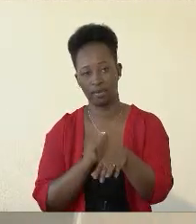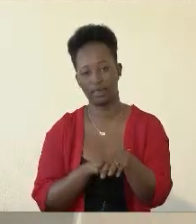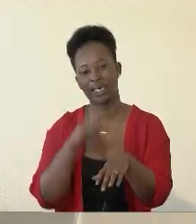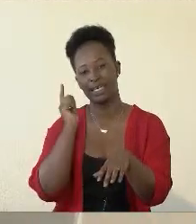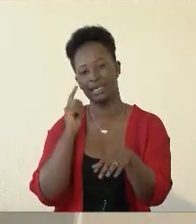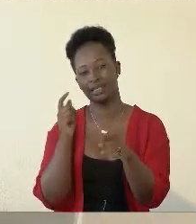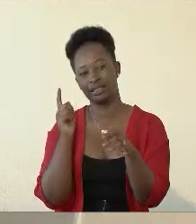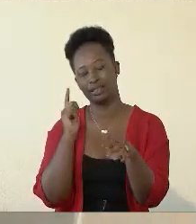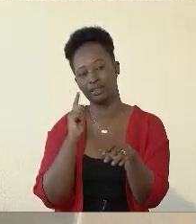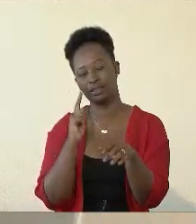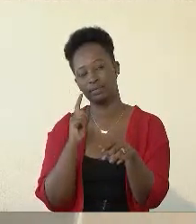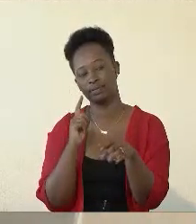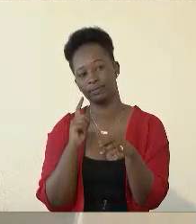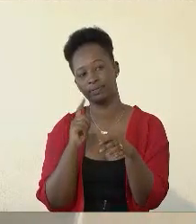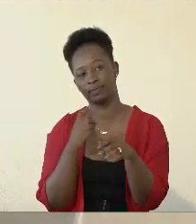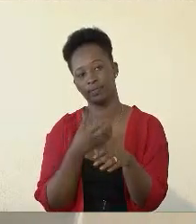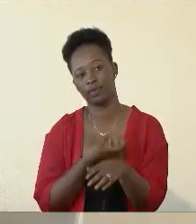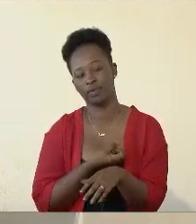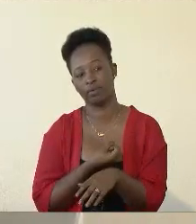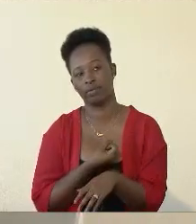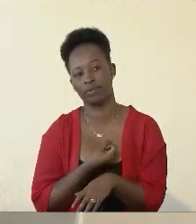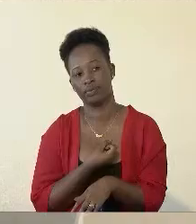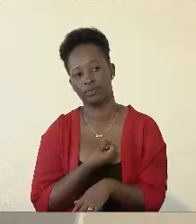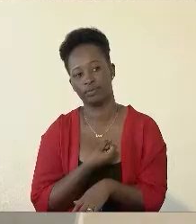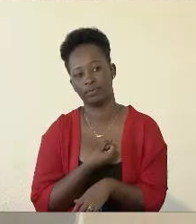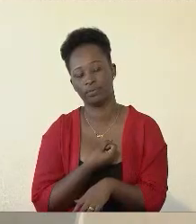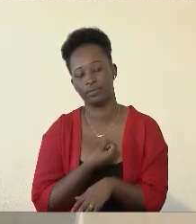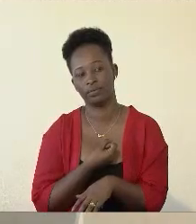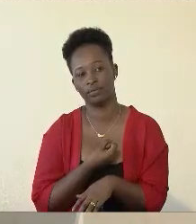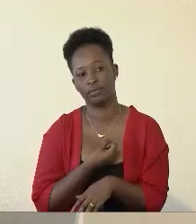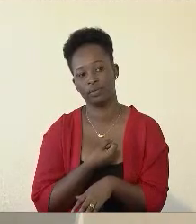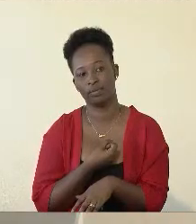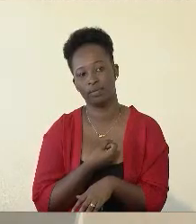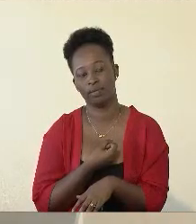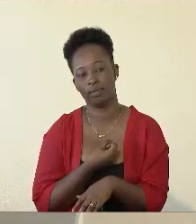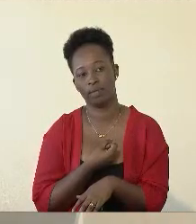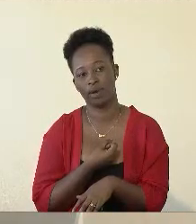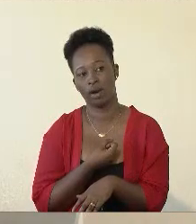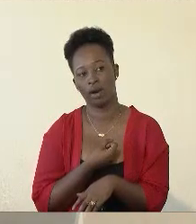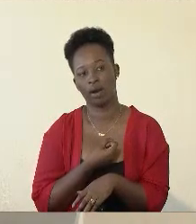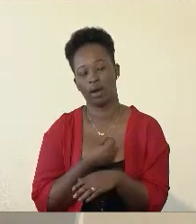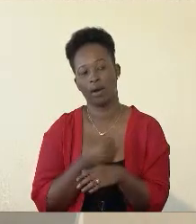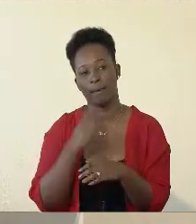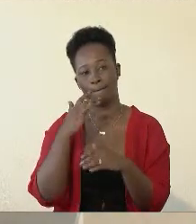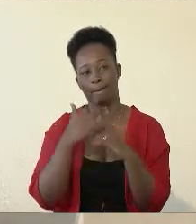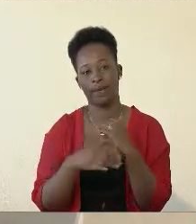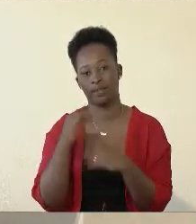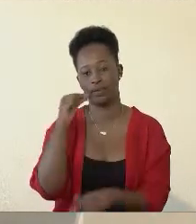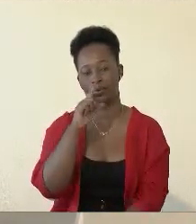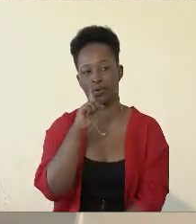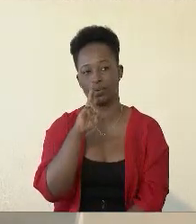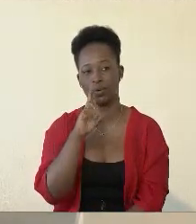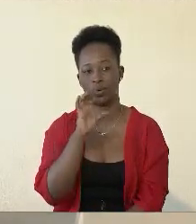happens? Let me maybe have, there is something, the blood glucose level is increasing